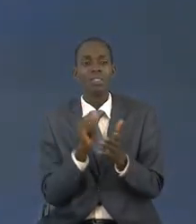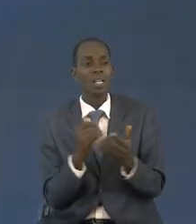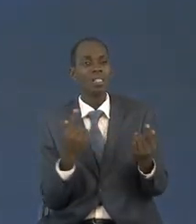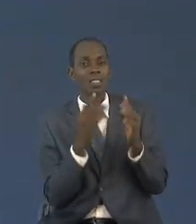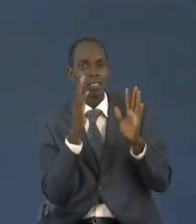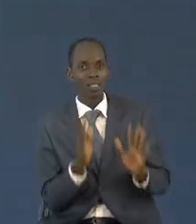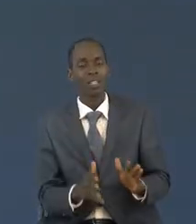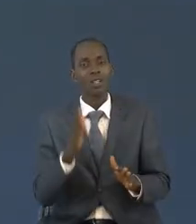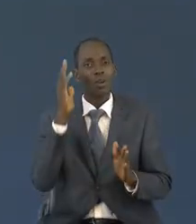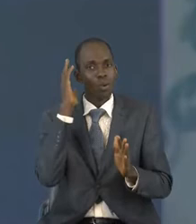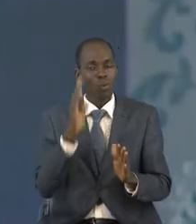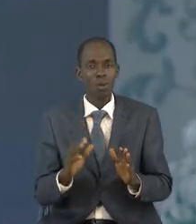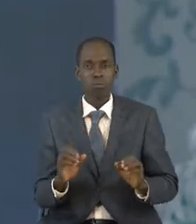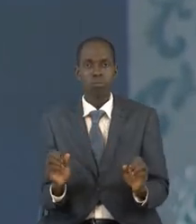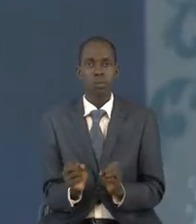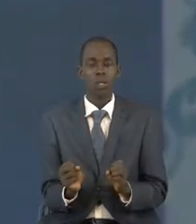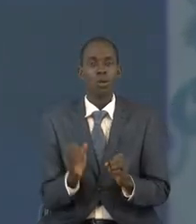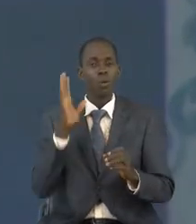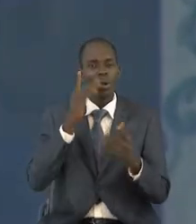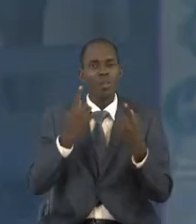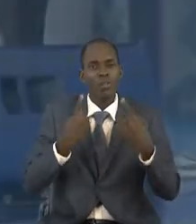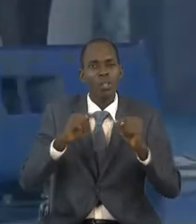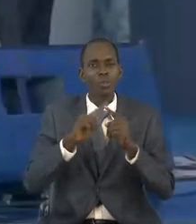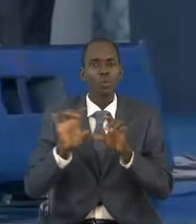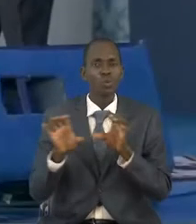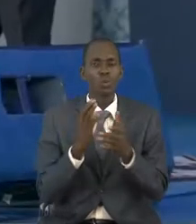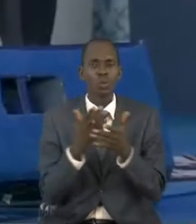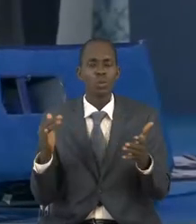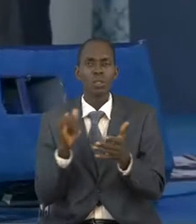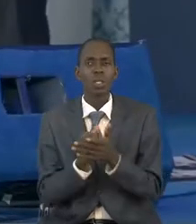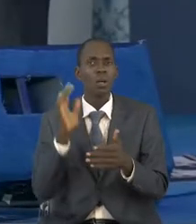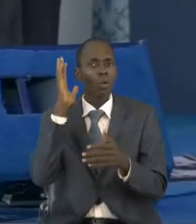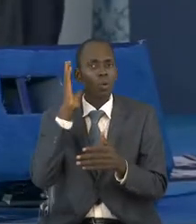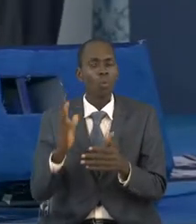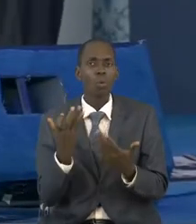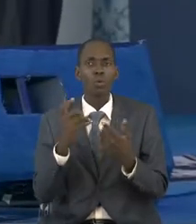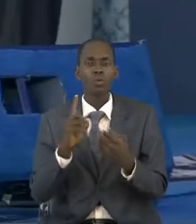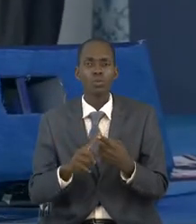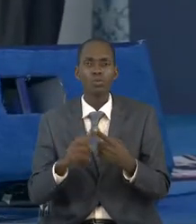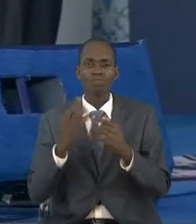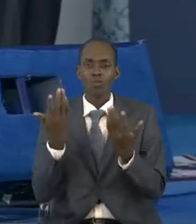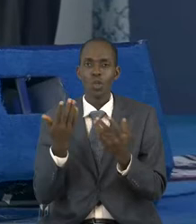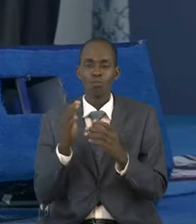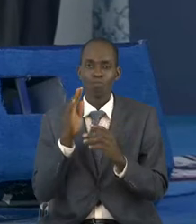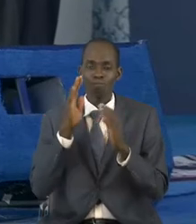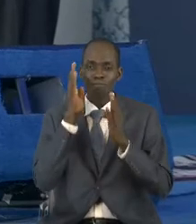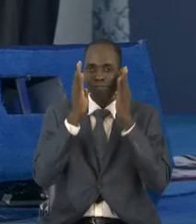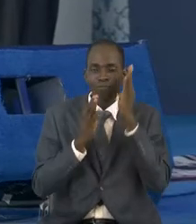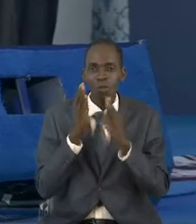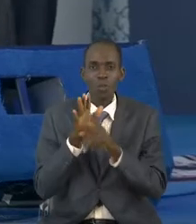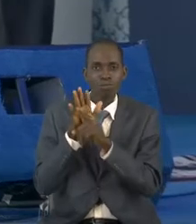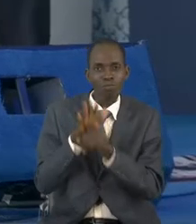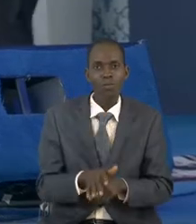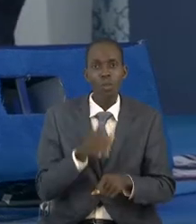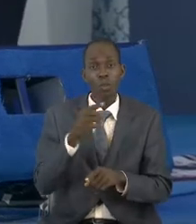believers will try to do something that may jolt you, intimidate you. But then, because you are not looking